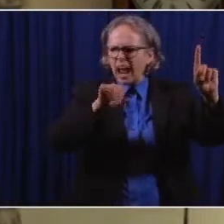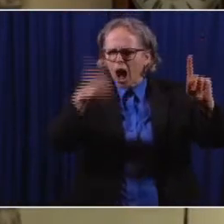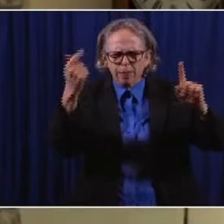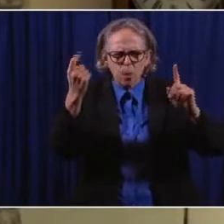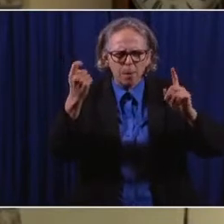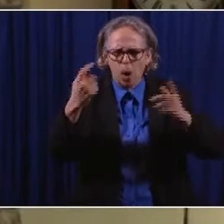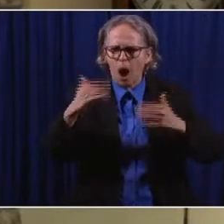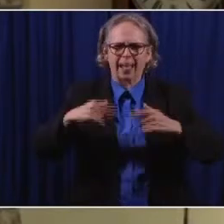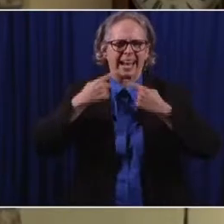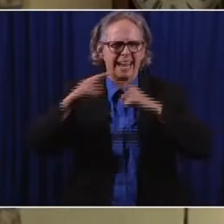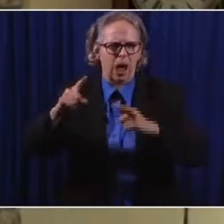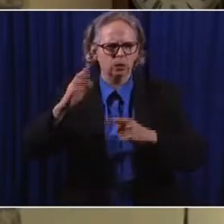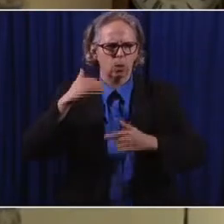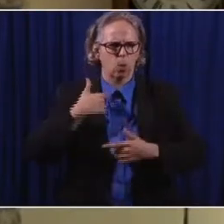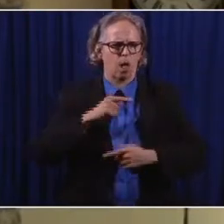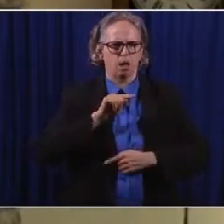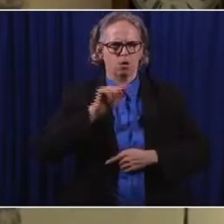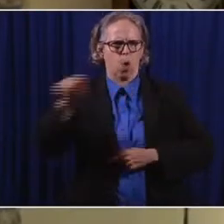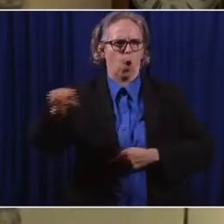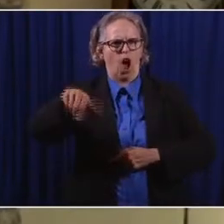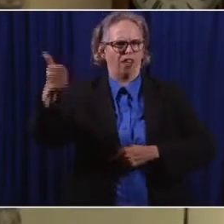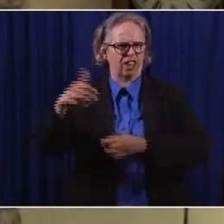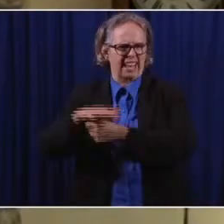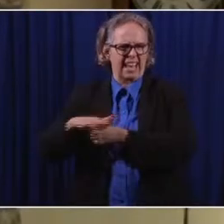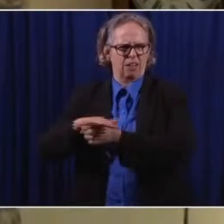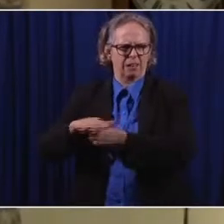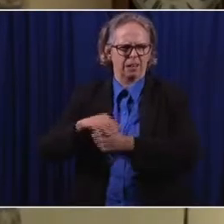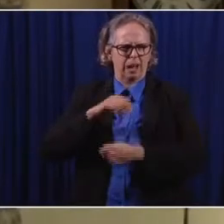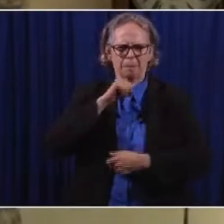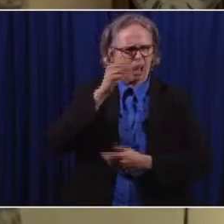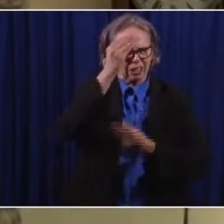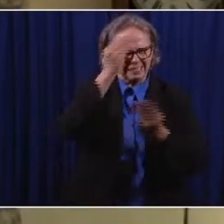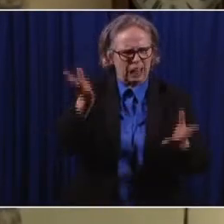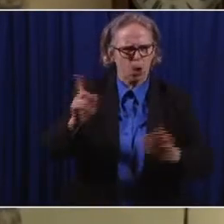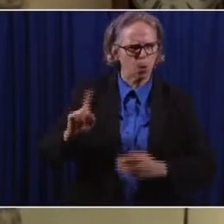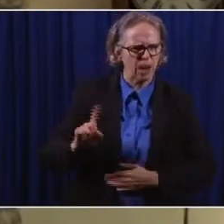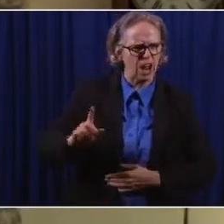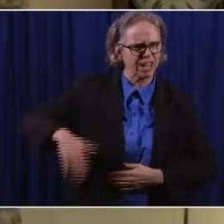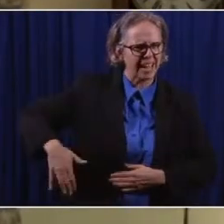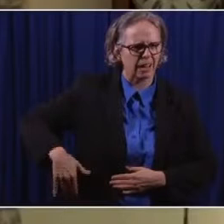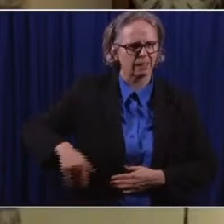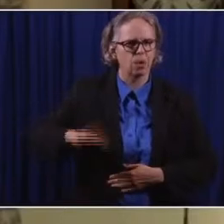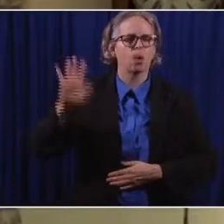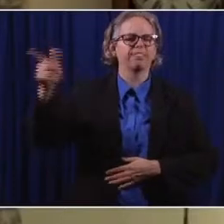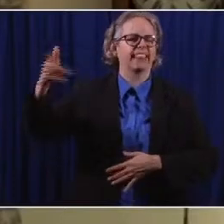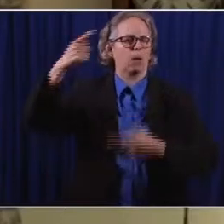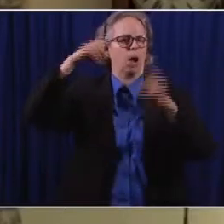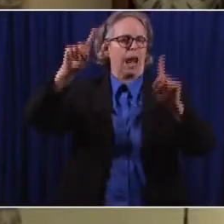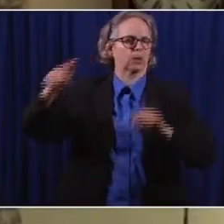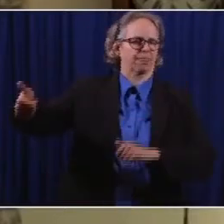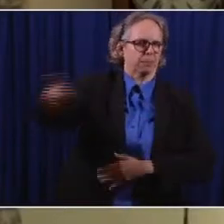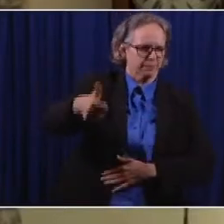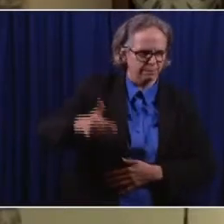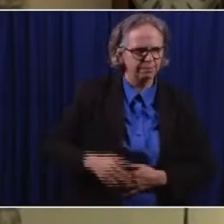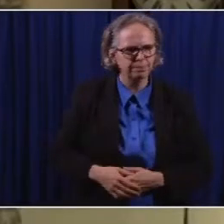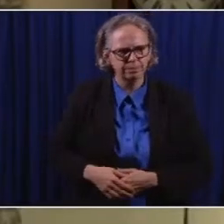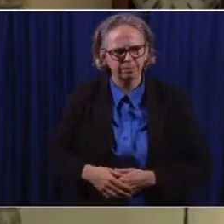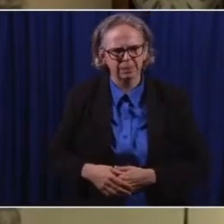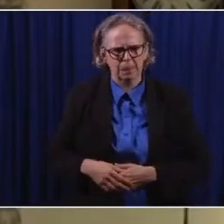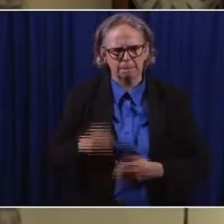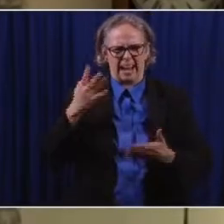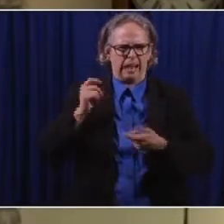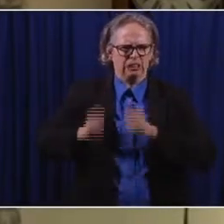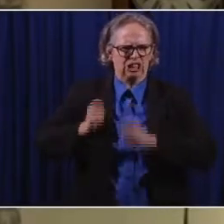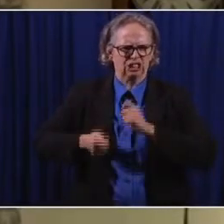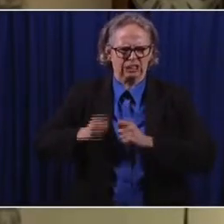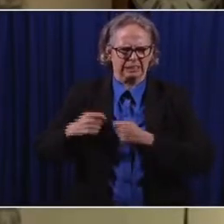so I won't scoop the White House, but I think there's going to be another announcement unless things have changed in the last several hours, and so I would intend to